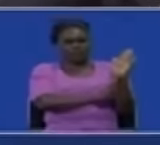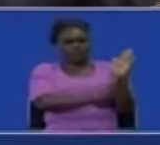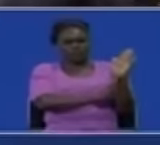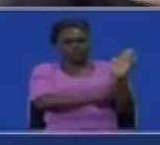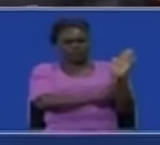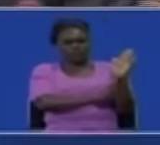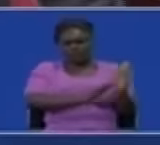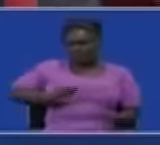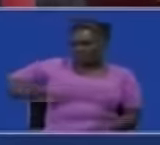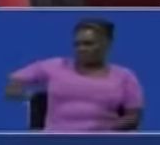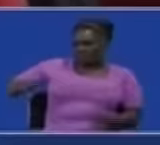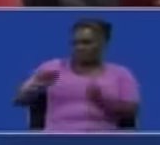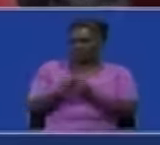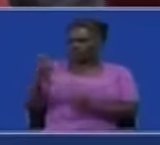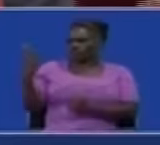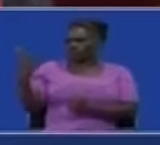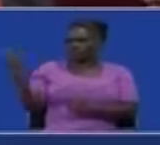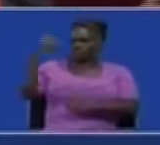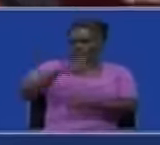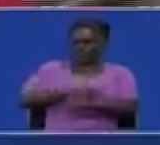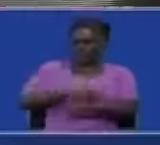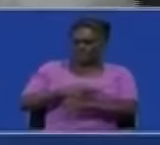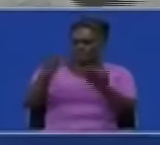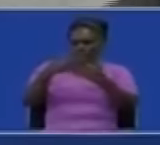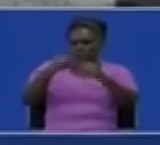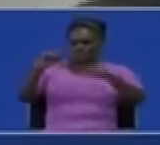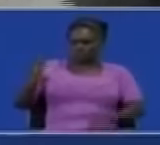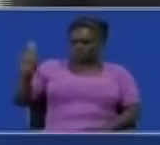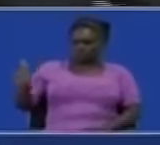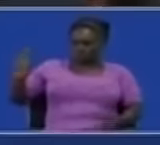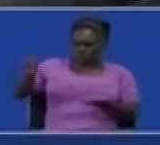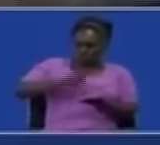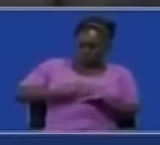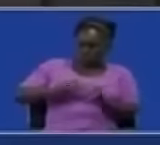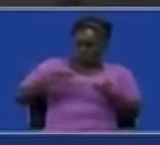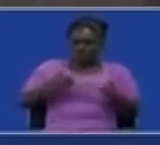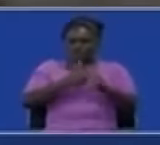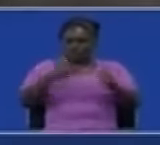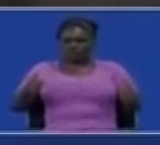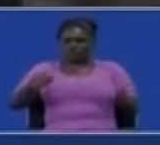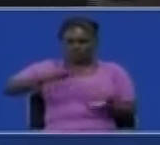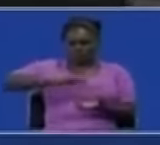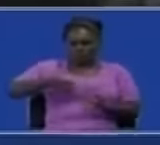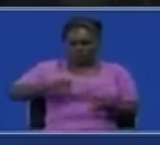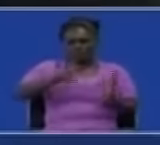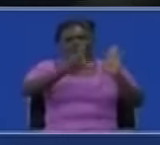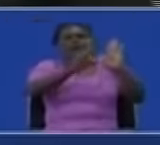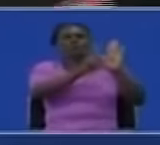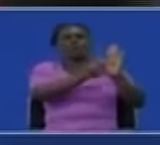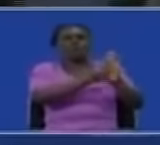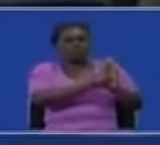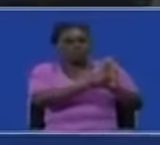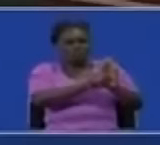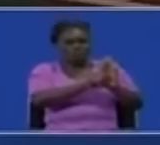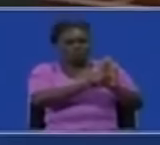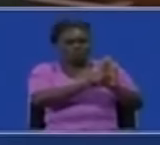With only 14 days for President Uhuru Kenyatta to assent to or reject the contentious Election Laws